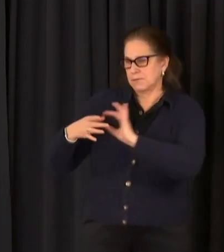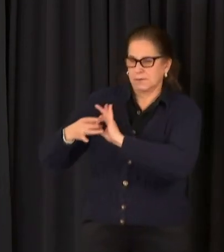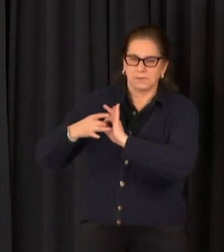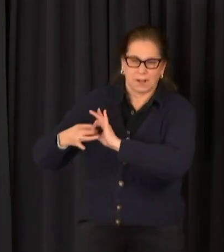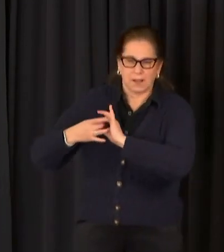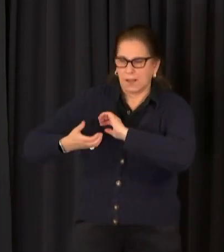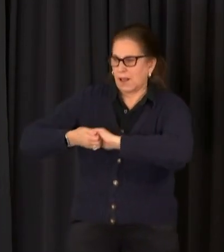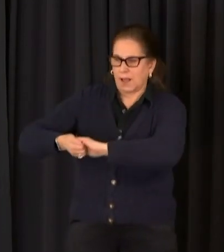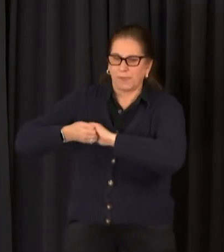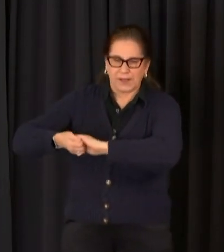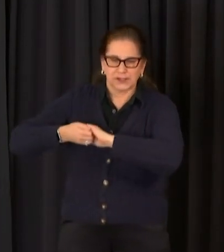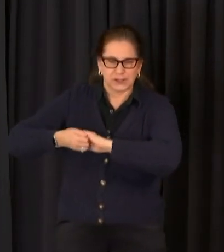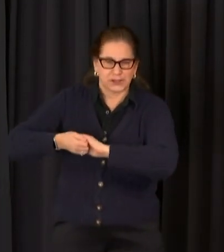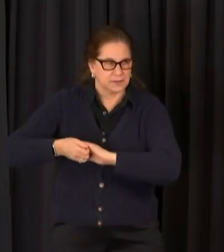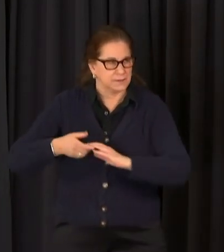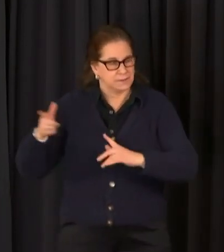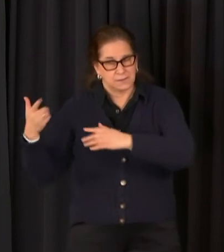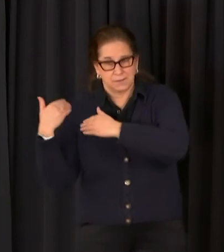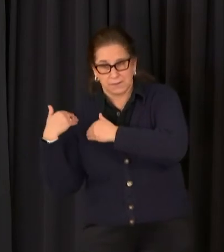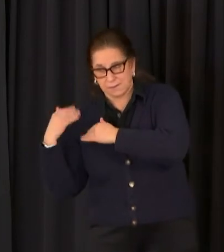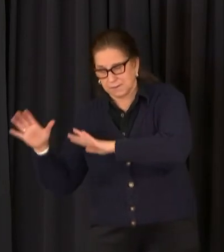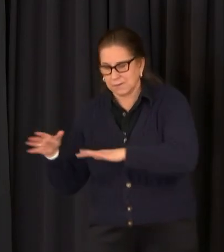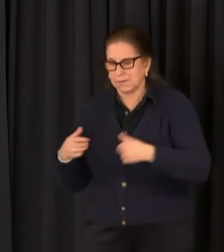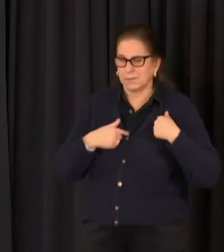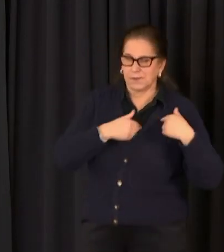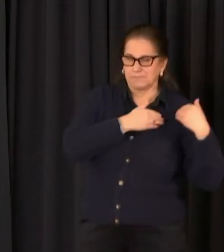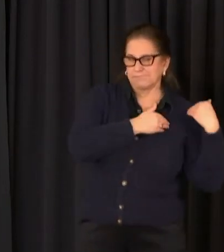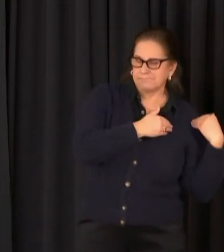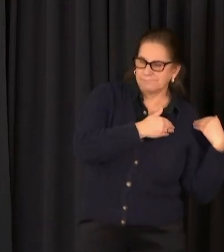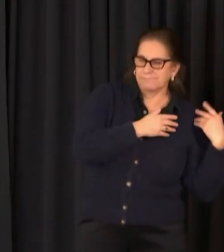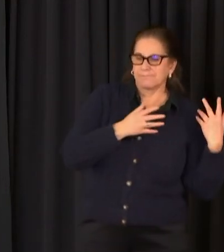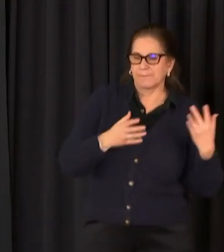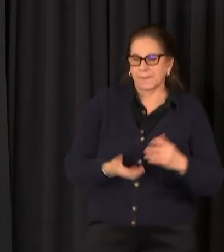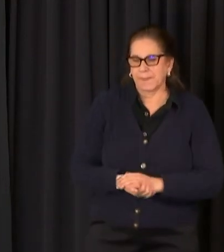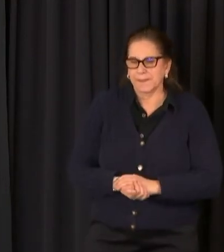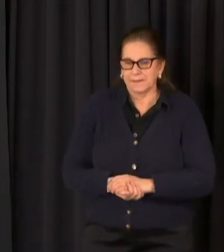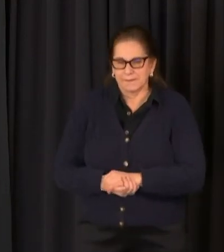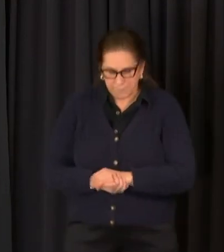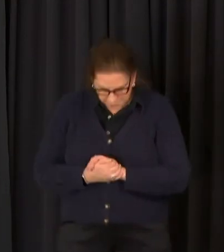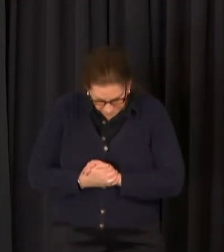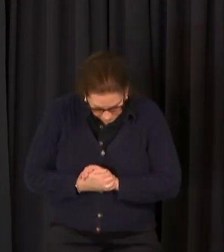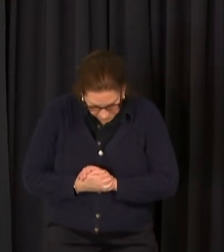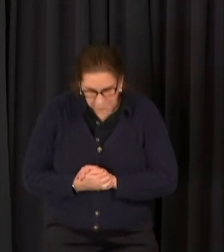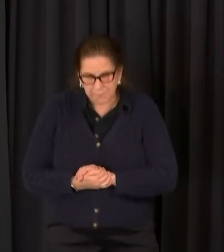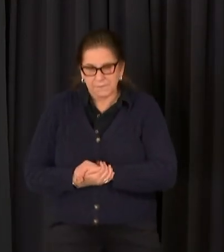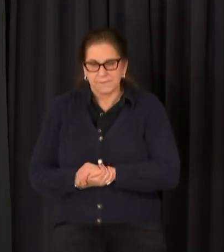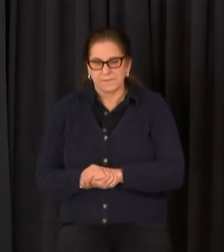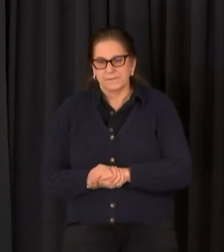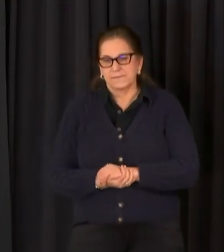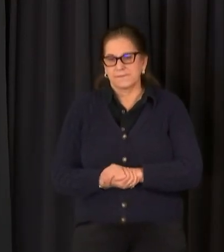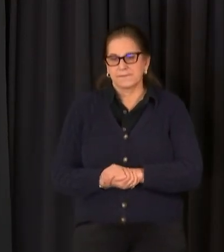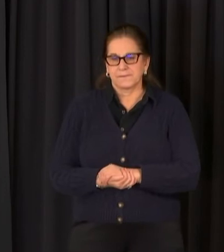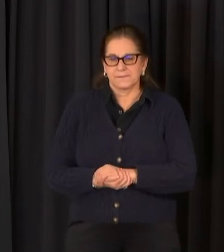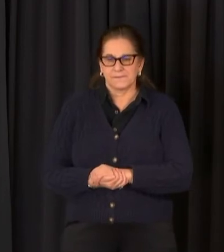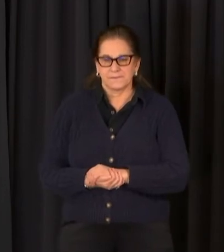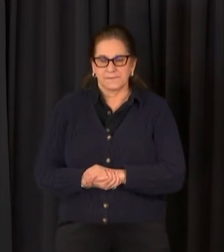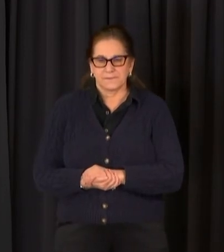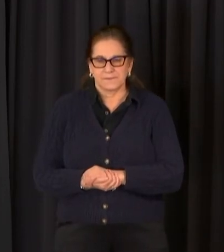those priority populations where the burden of COVID-19 has been the highest. So these are not designed to be